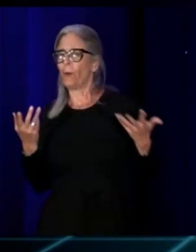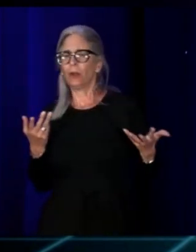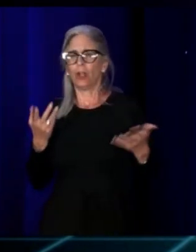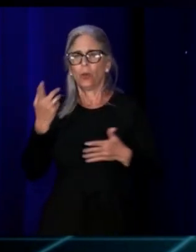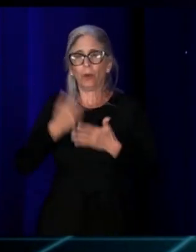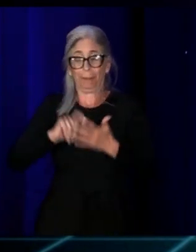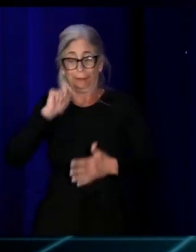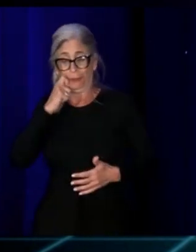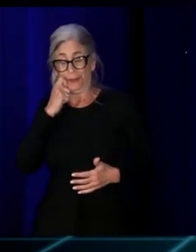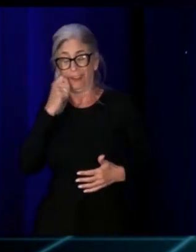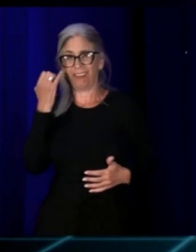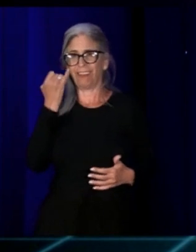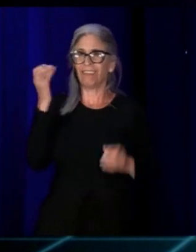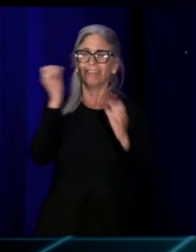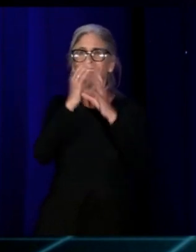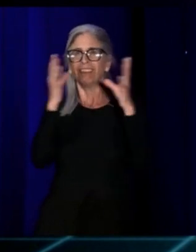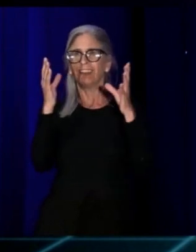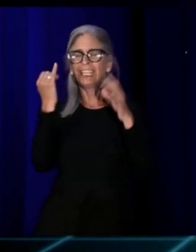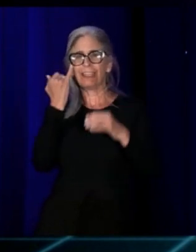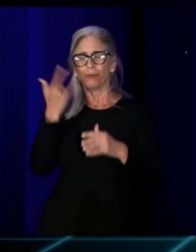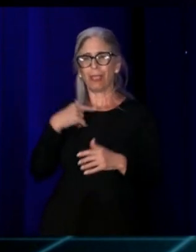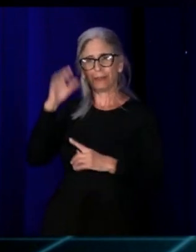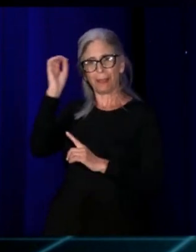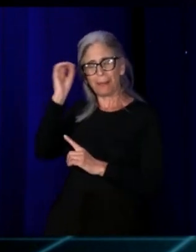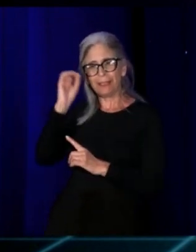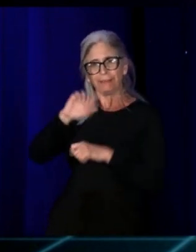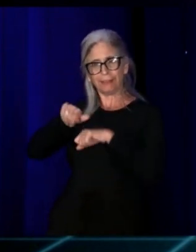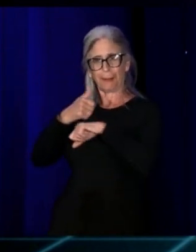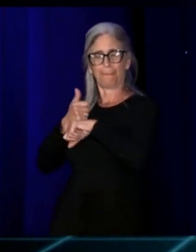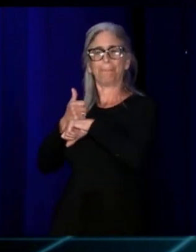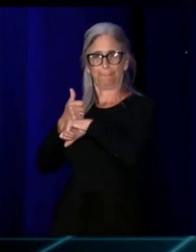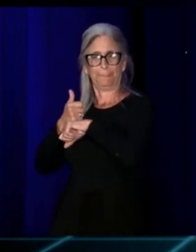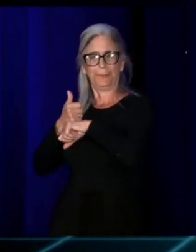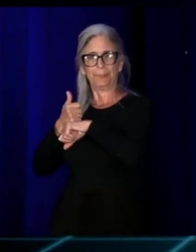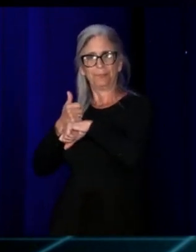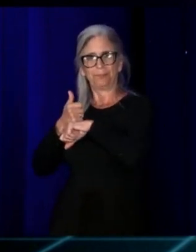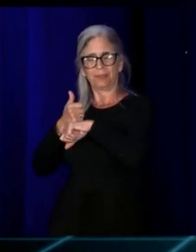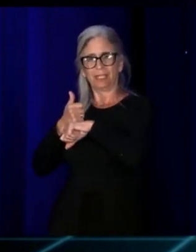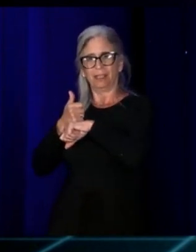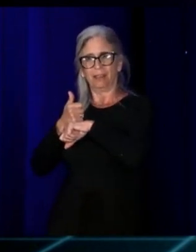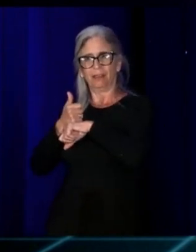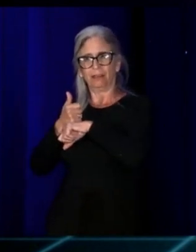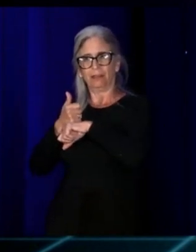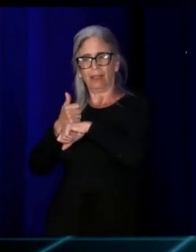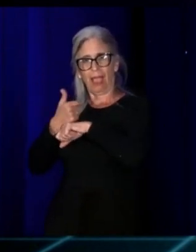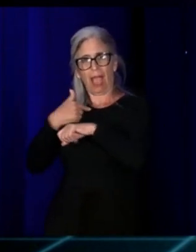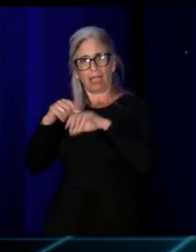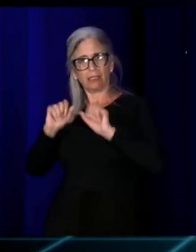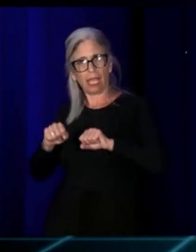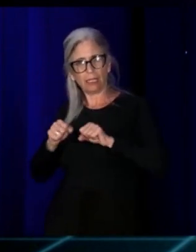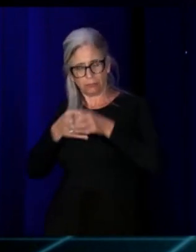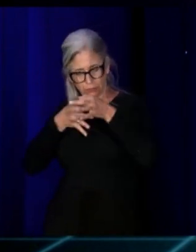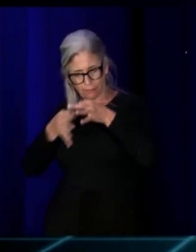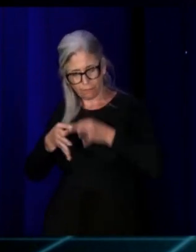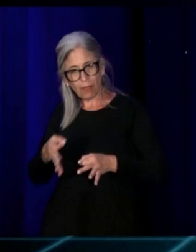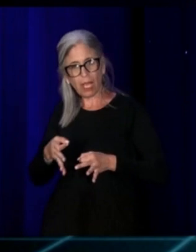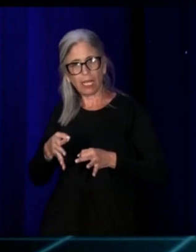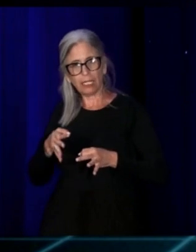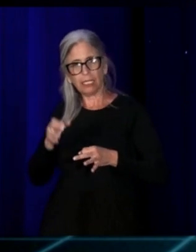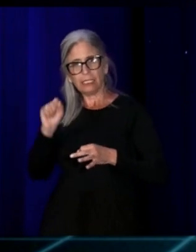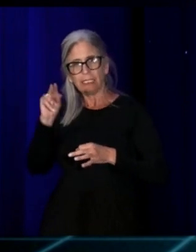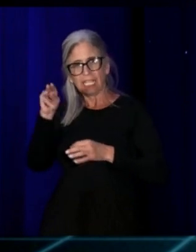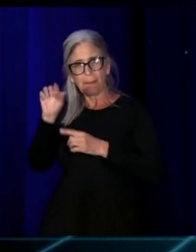wouldn't it be cool if we have some opinionated setups where I can define a schema,